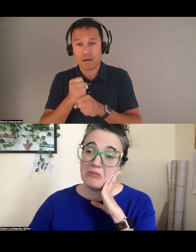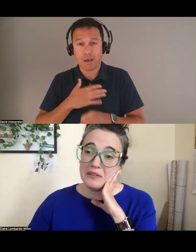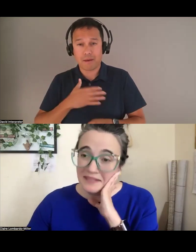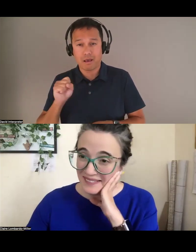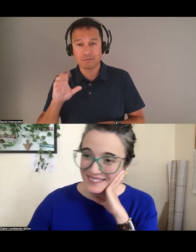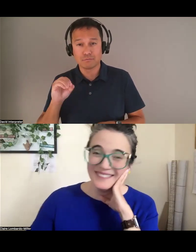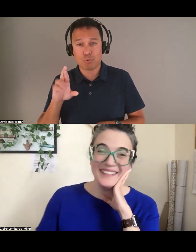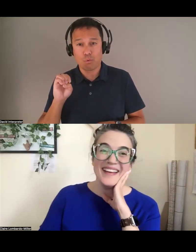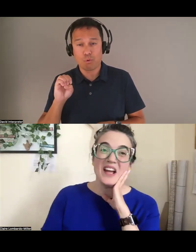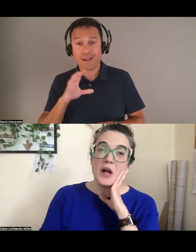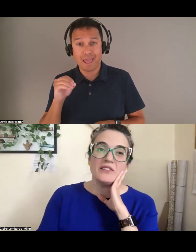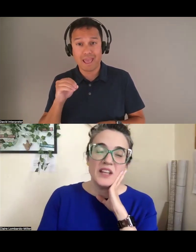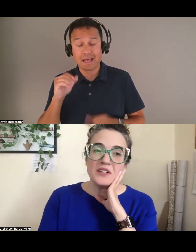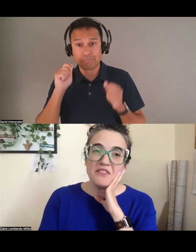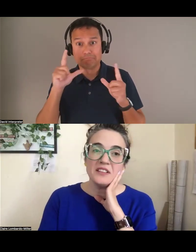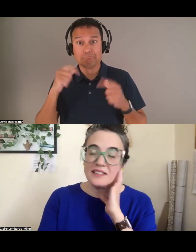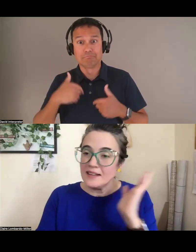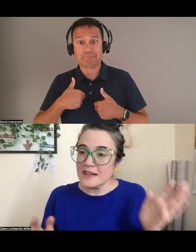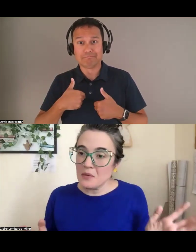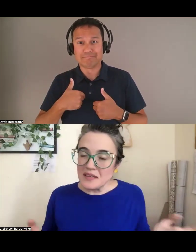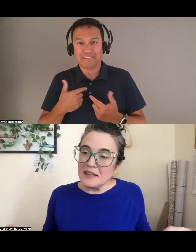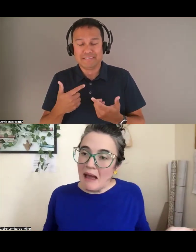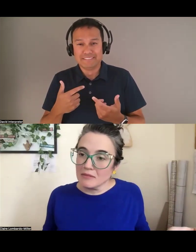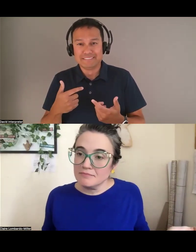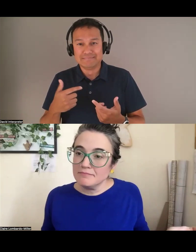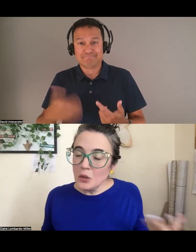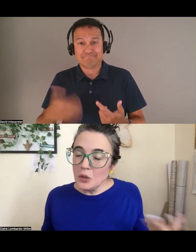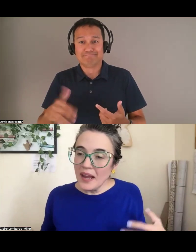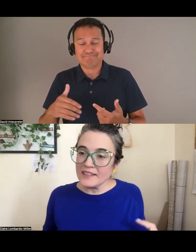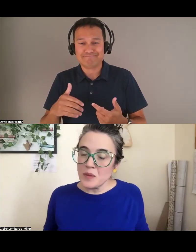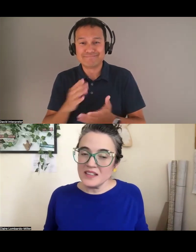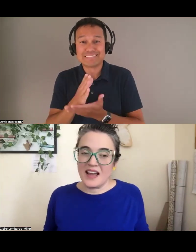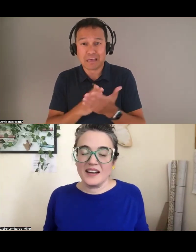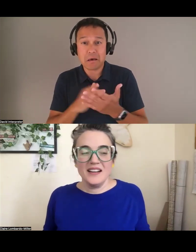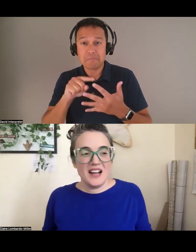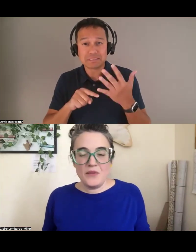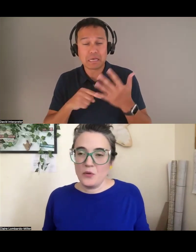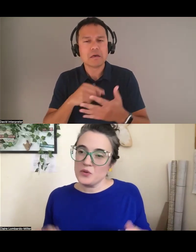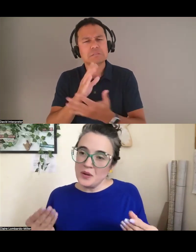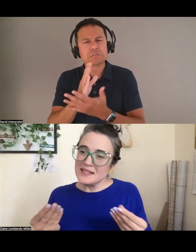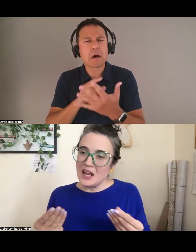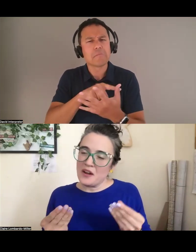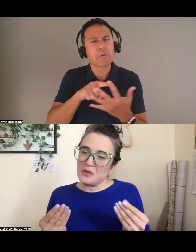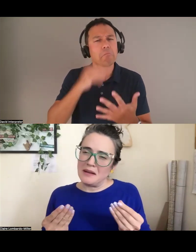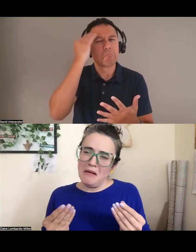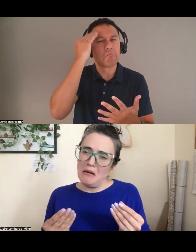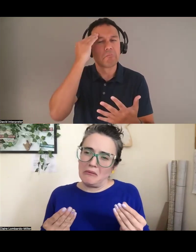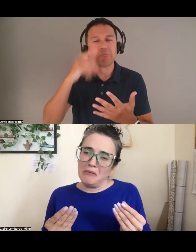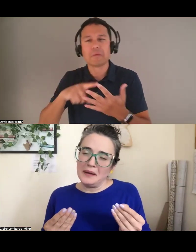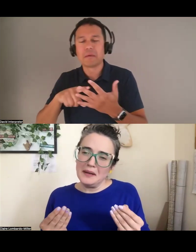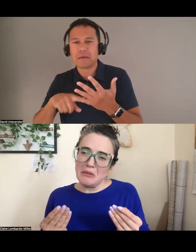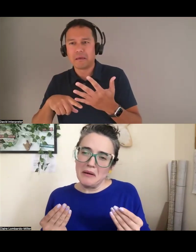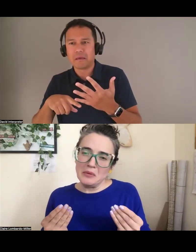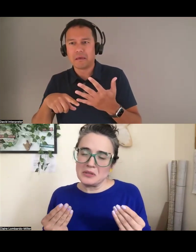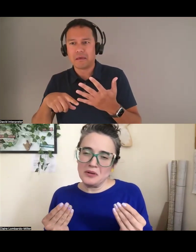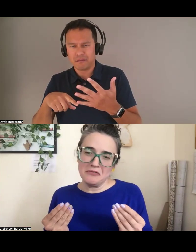oh. There were definitely things that I was like, yeah, okay, I expected that. And there was one scale that I was like, oh, I